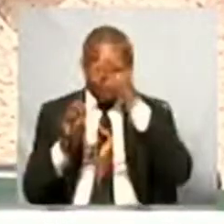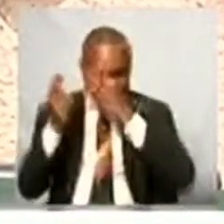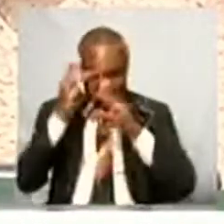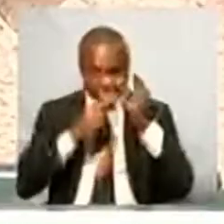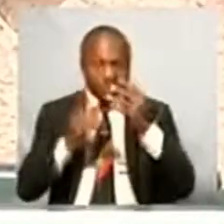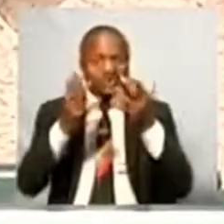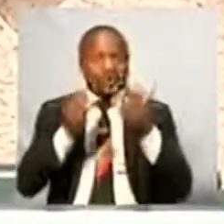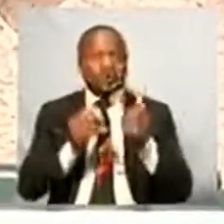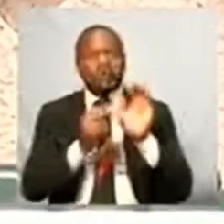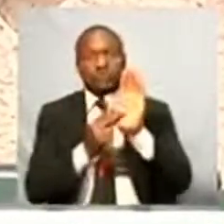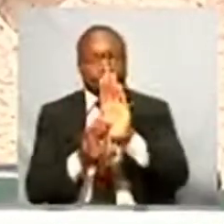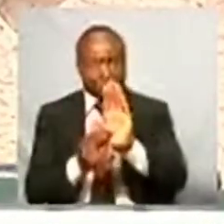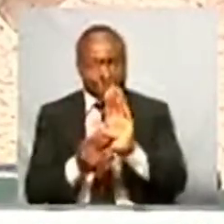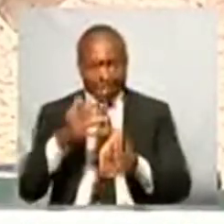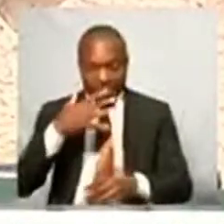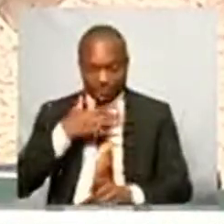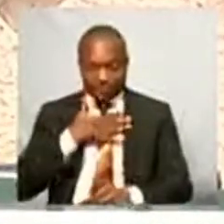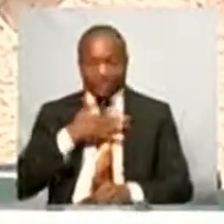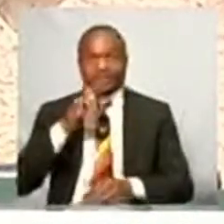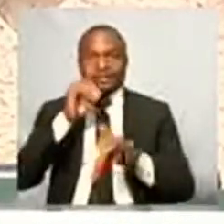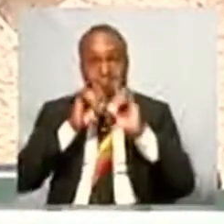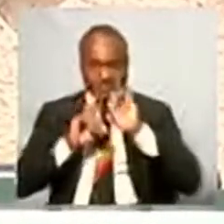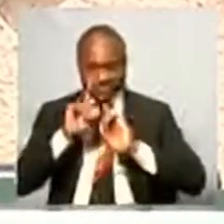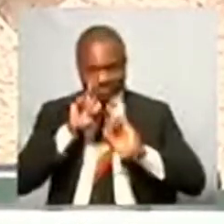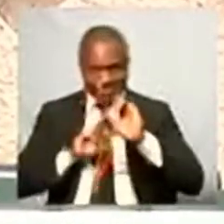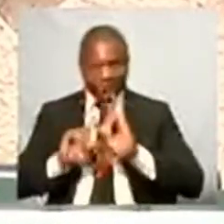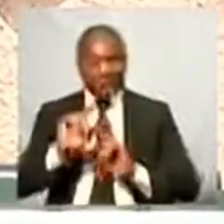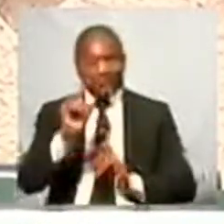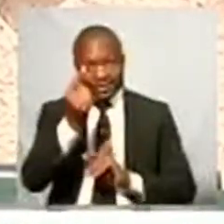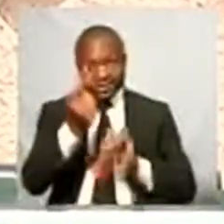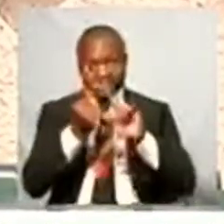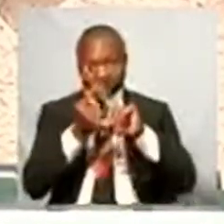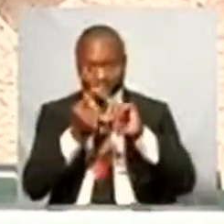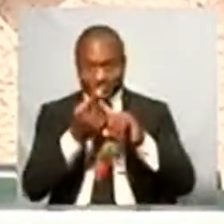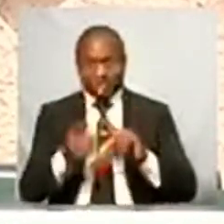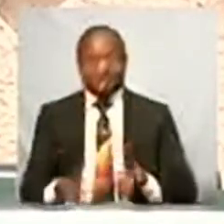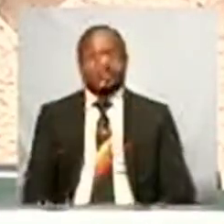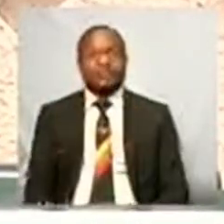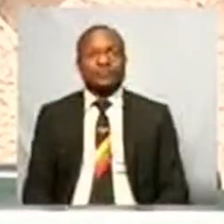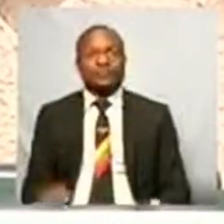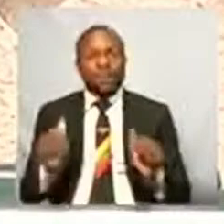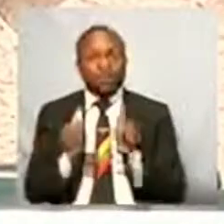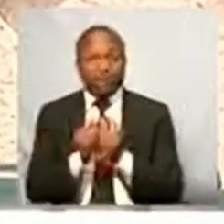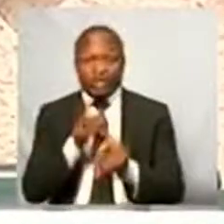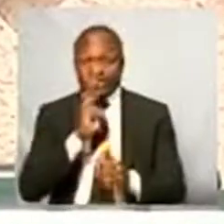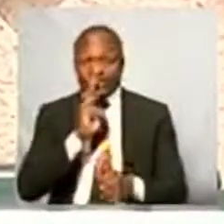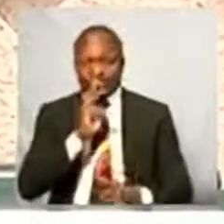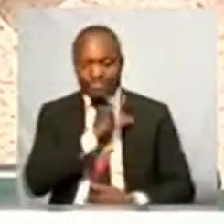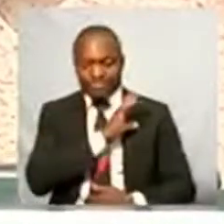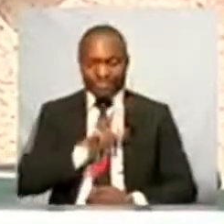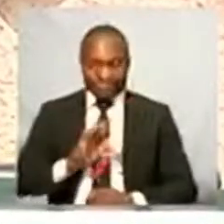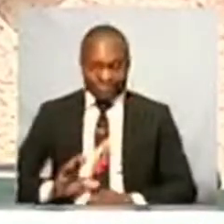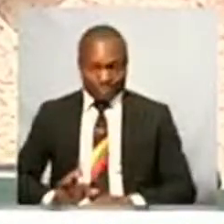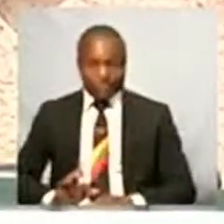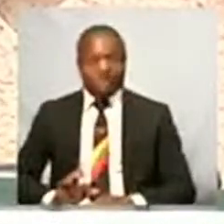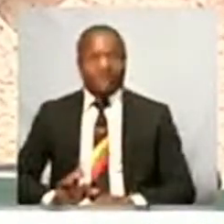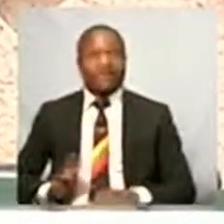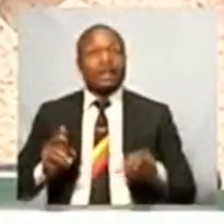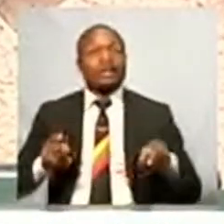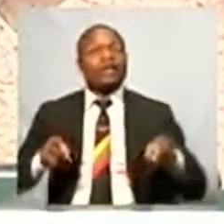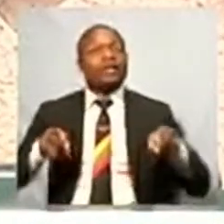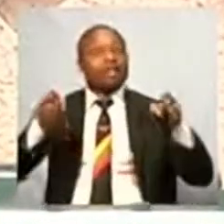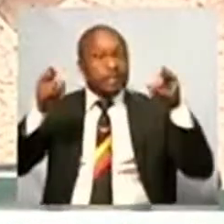like to highlight in my debate. The first one with the water utility companies is the